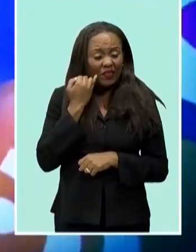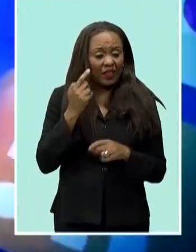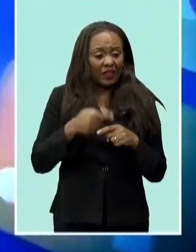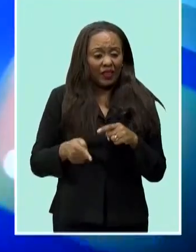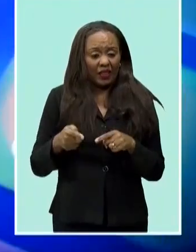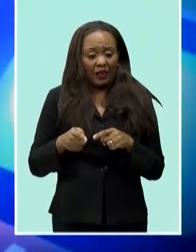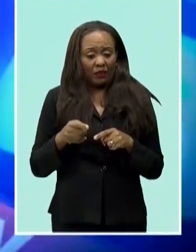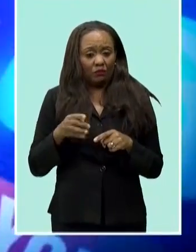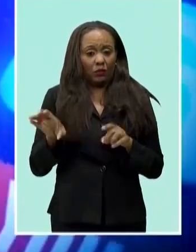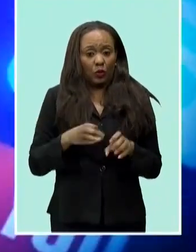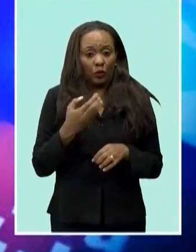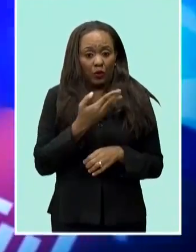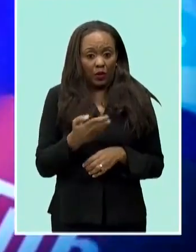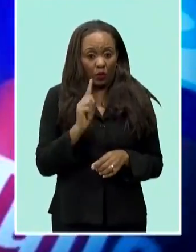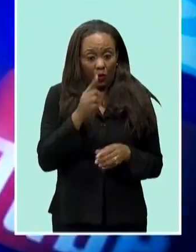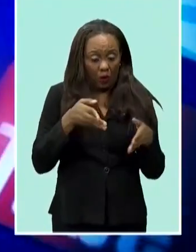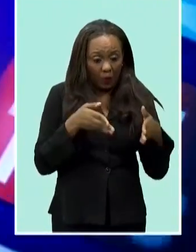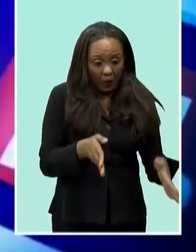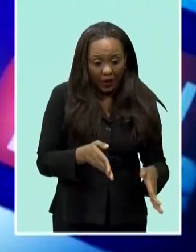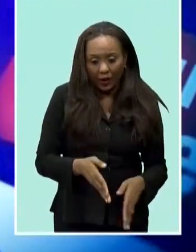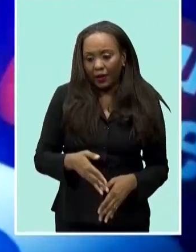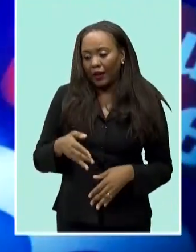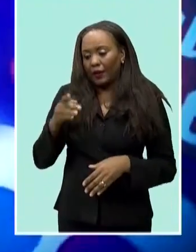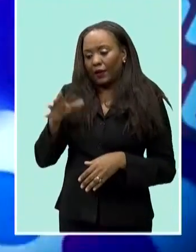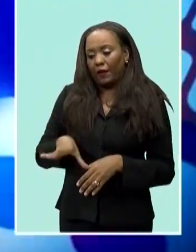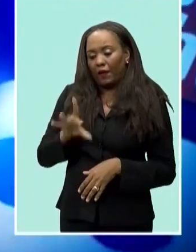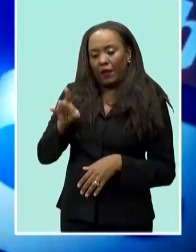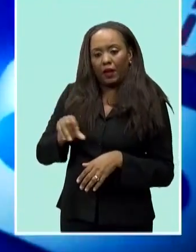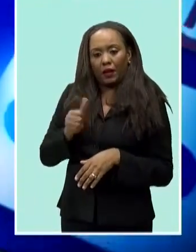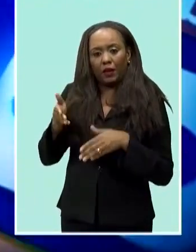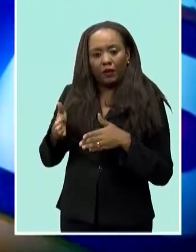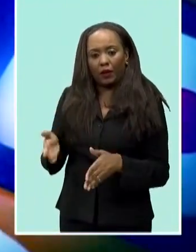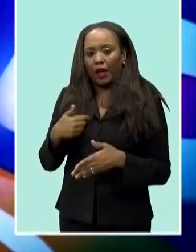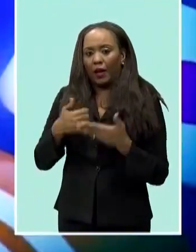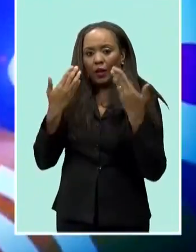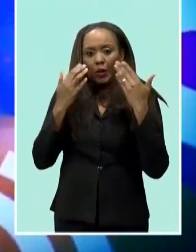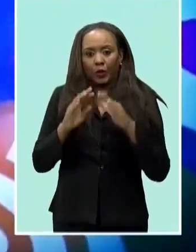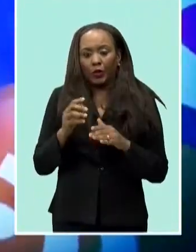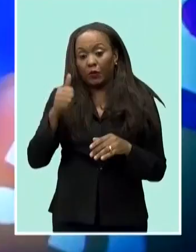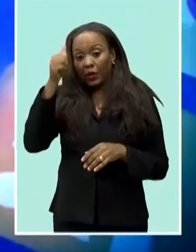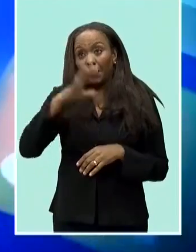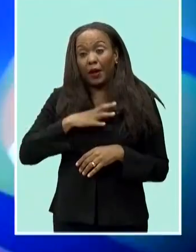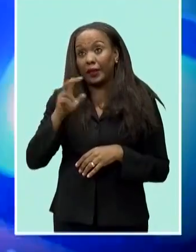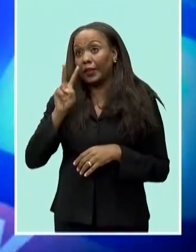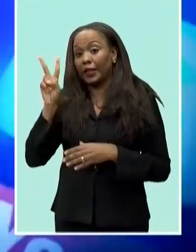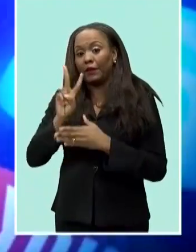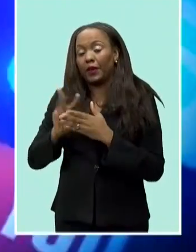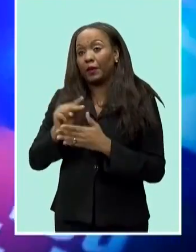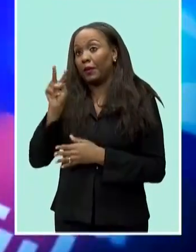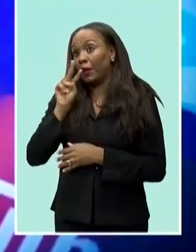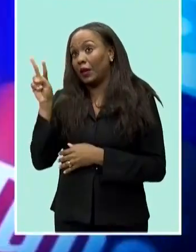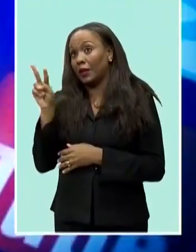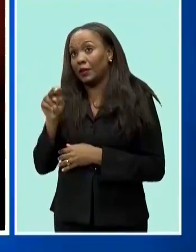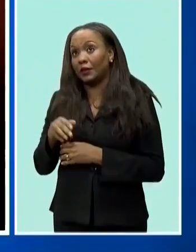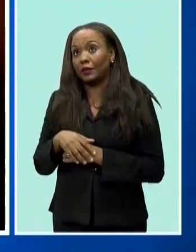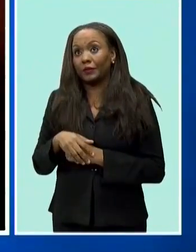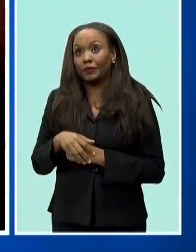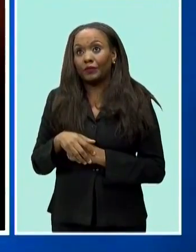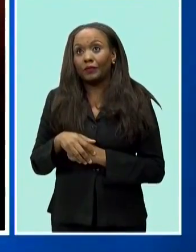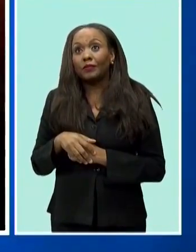cow. Well, I'm not really sure if that's what the guy in this video was attempting to do. You take a look and tell me.